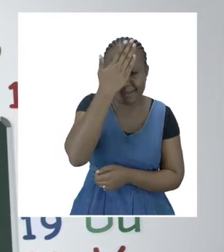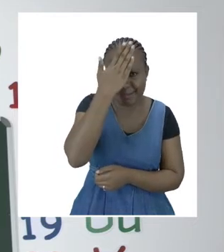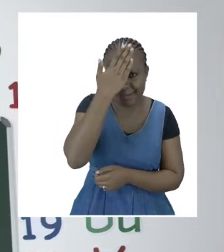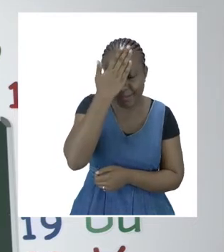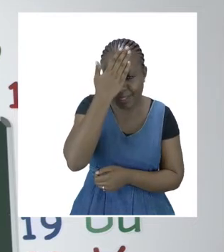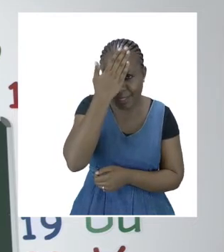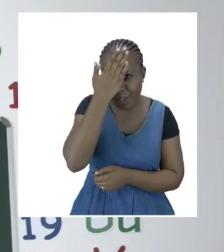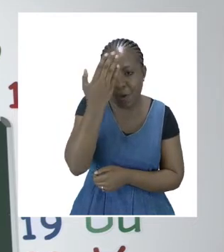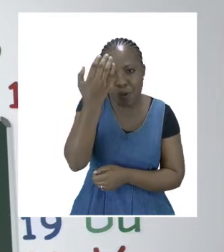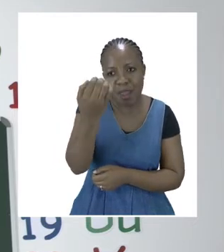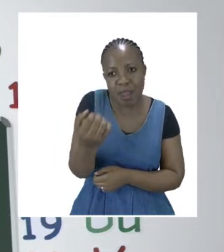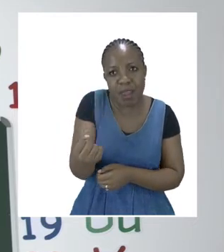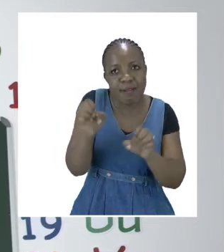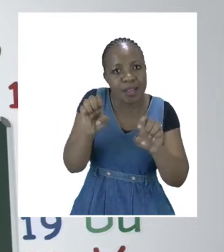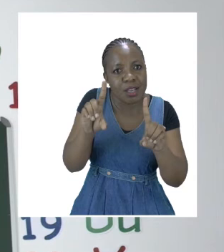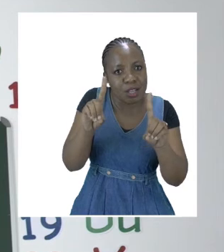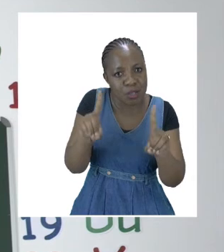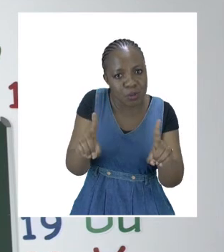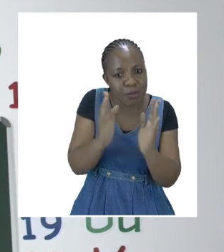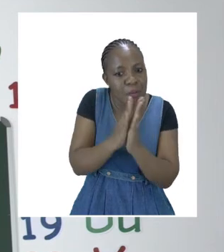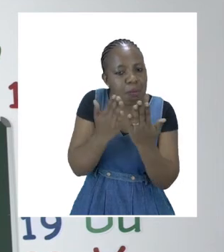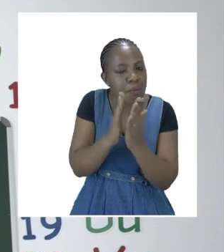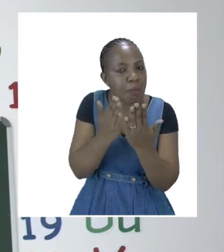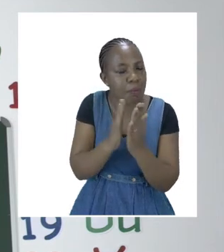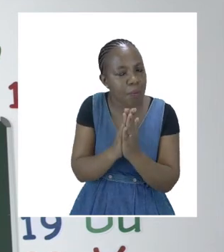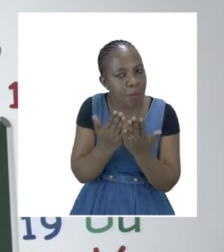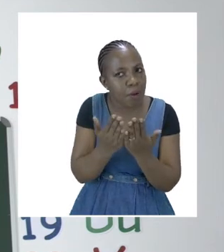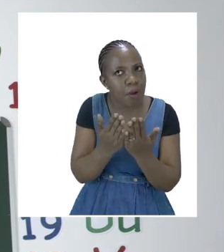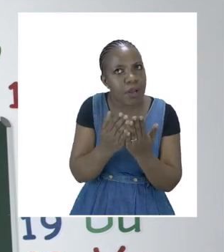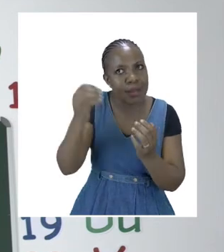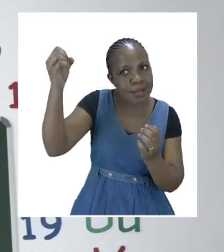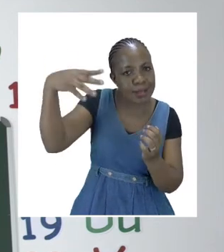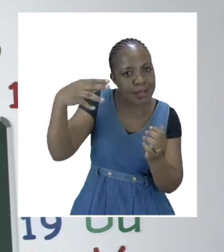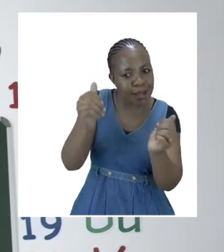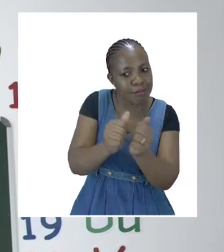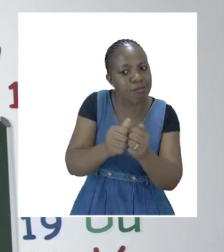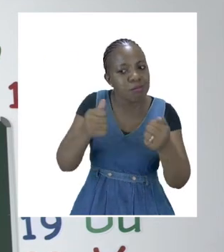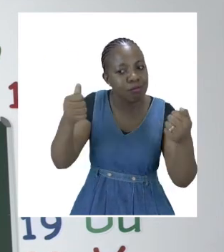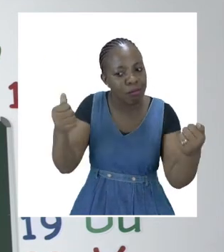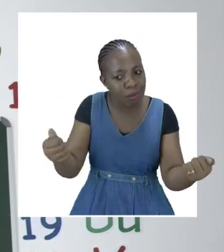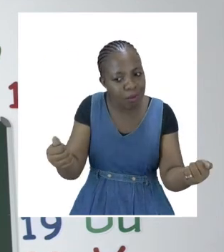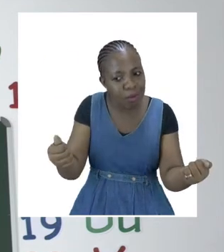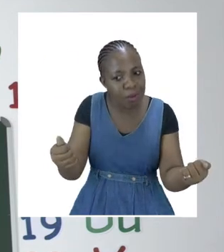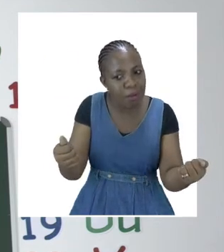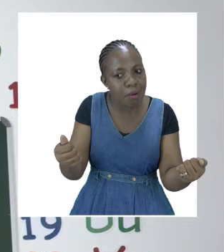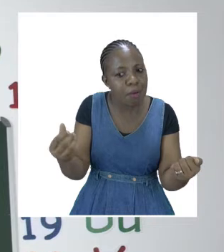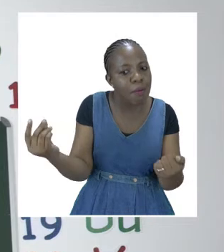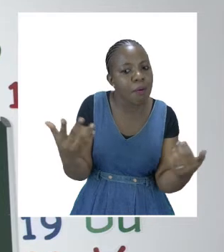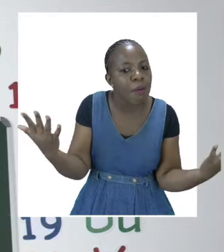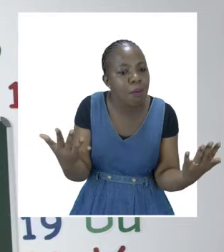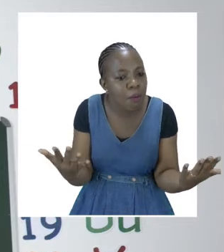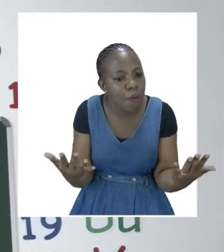booklet in our daily newspaper, street sales, or at your school every Monday